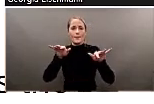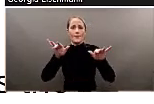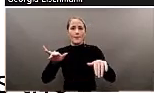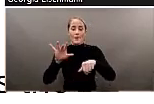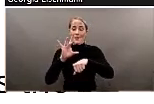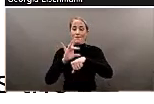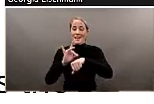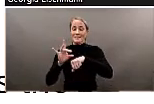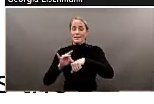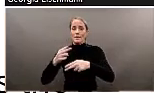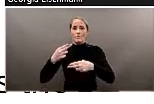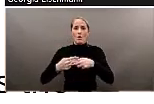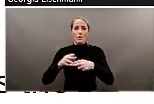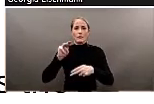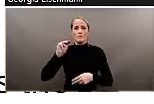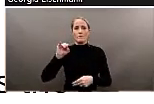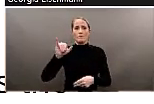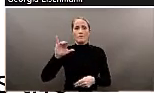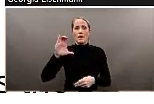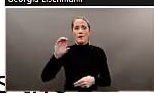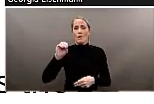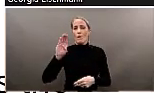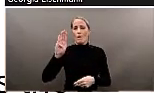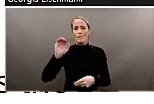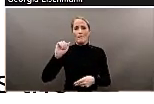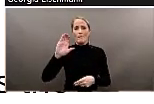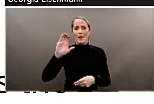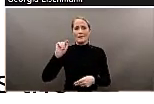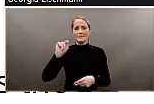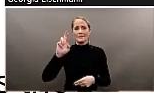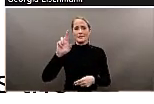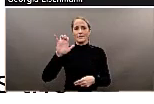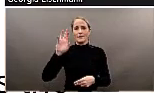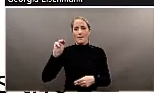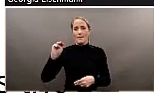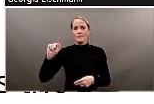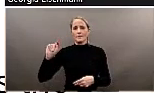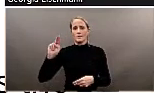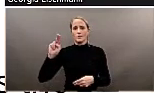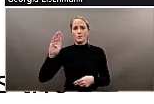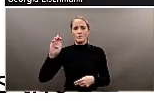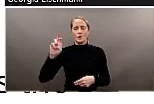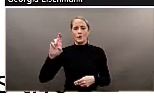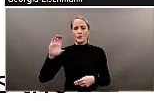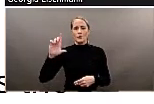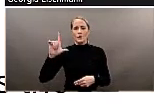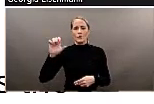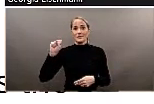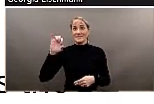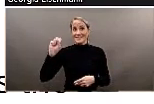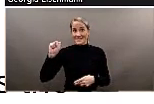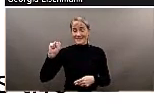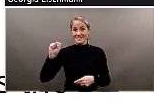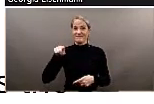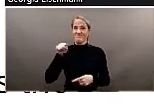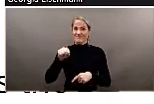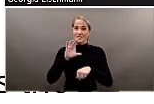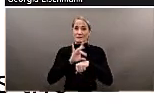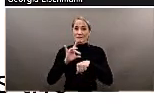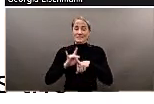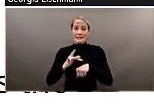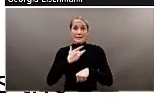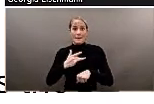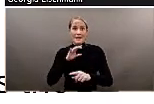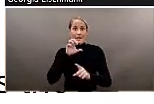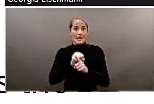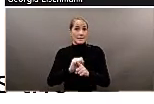air. It's by Mycobacterium tuberculosis is what is the bacteria that causes it. These bacteria